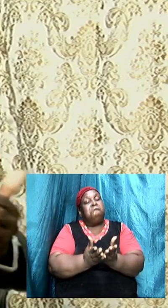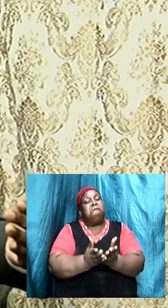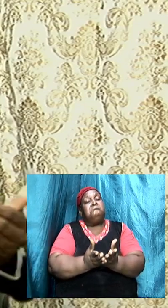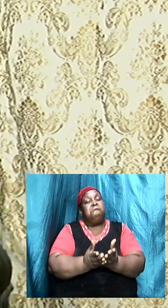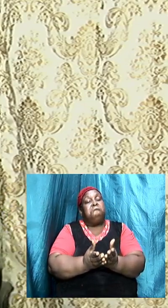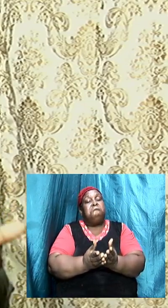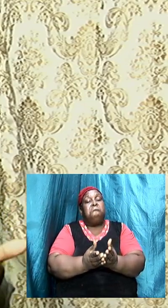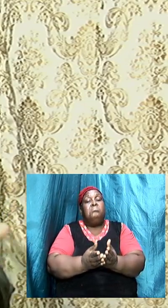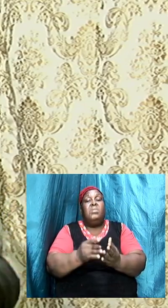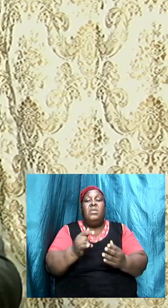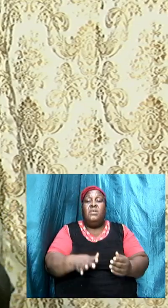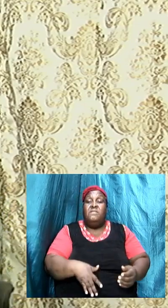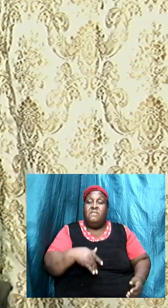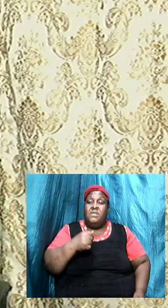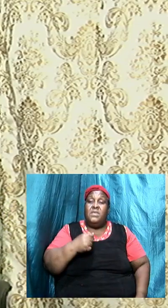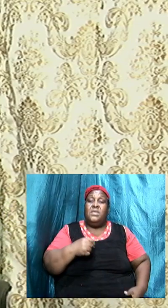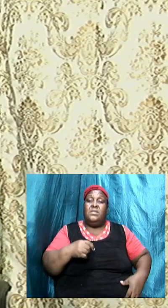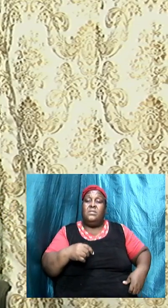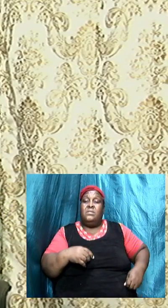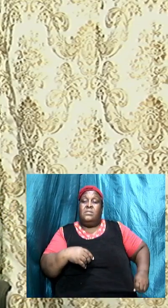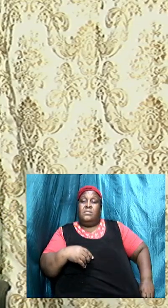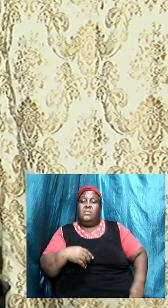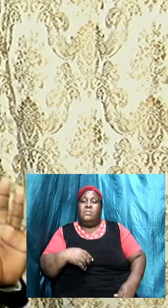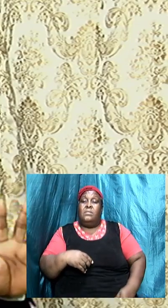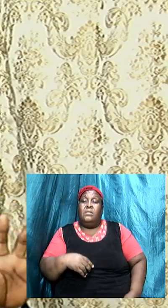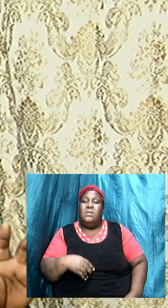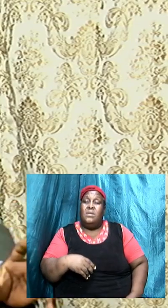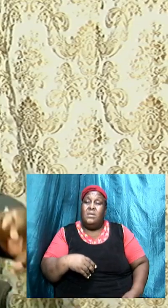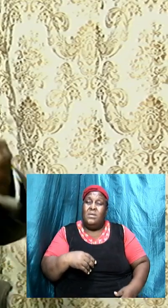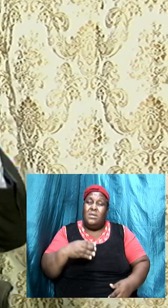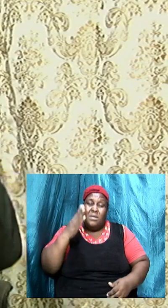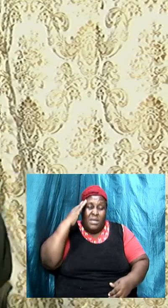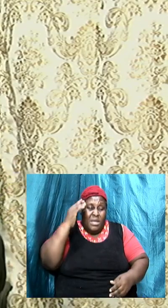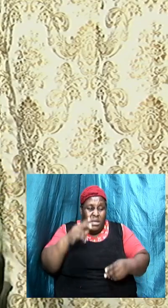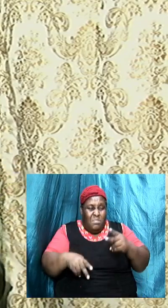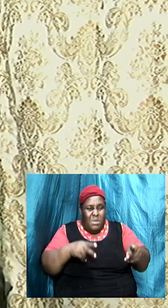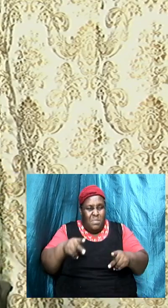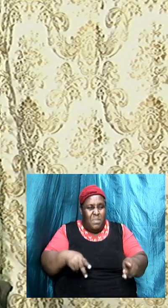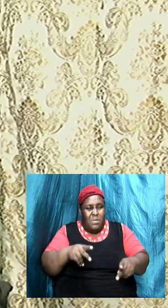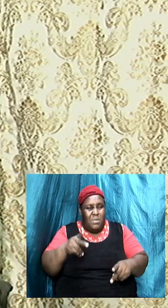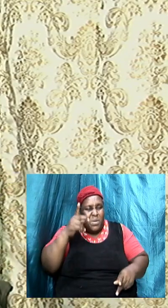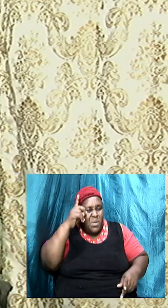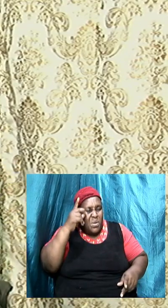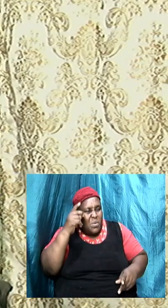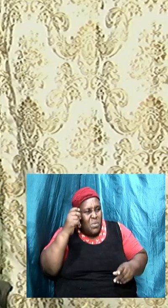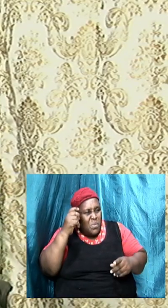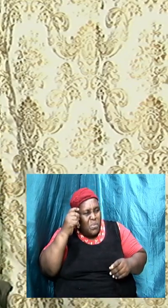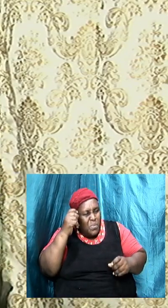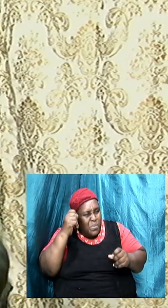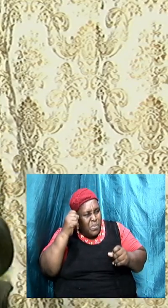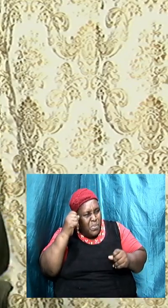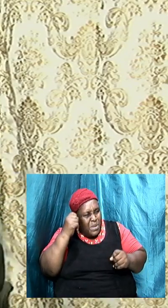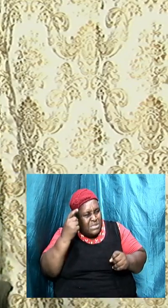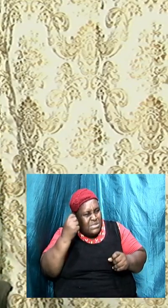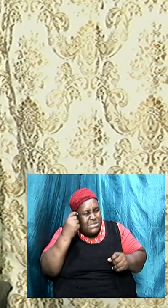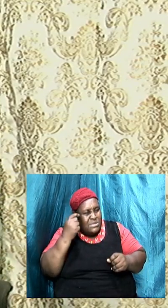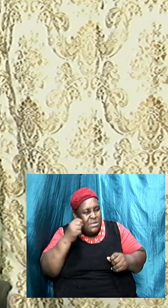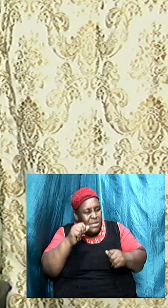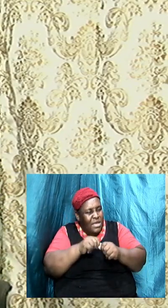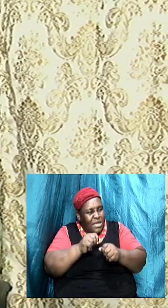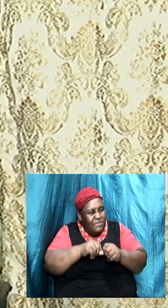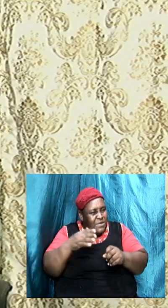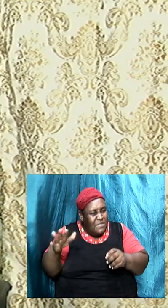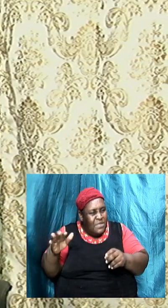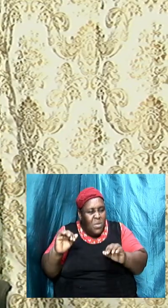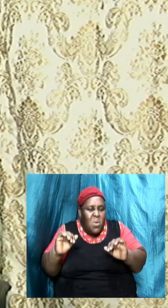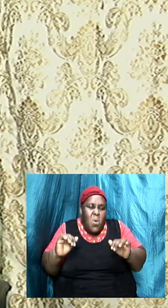And look here, I just feel led to say it. Because you know sometimes people question everything and they talk everything. But how is it